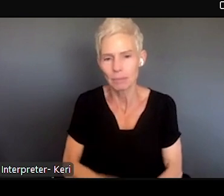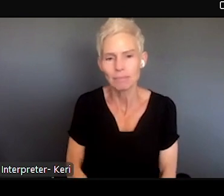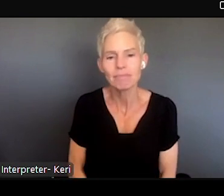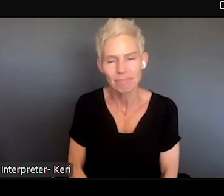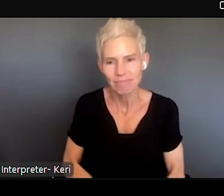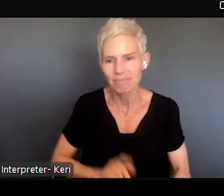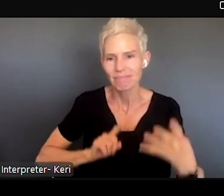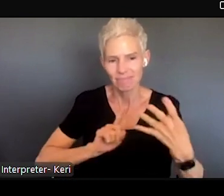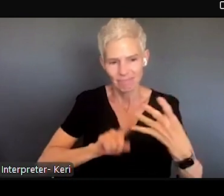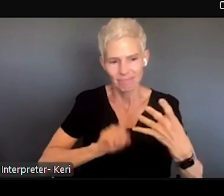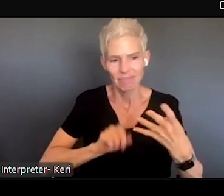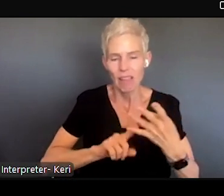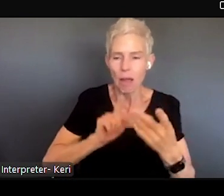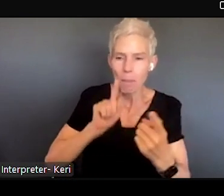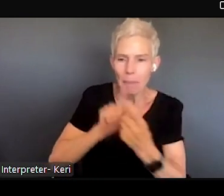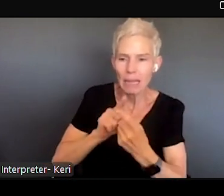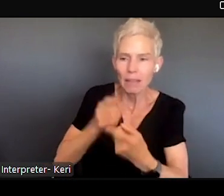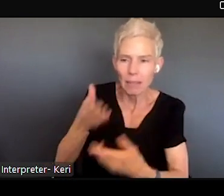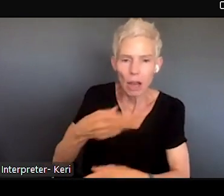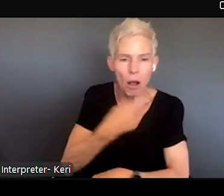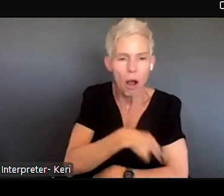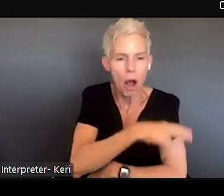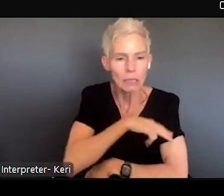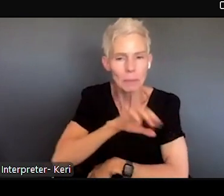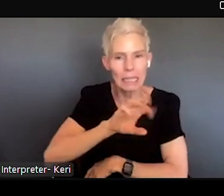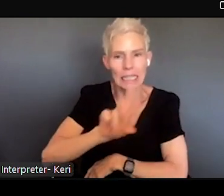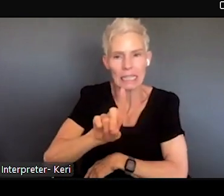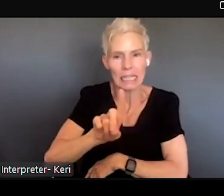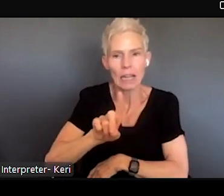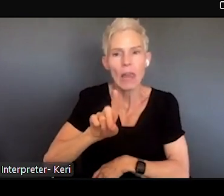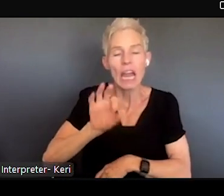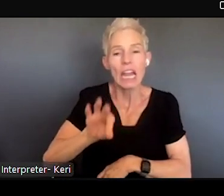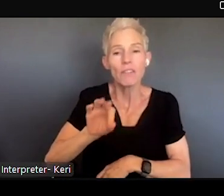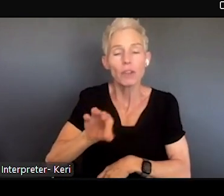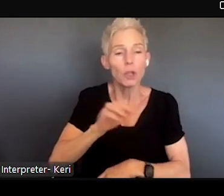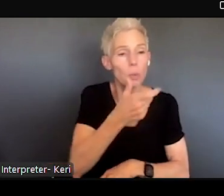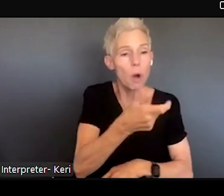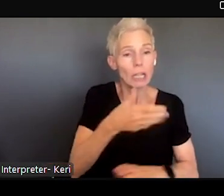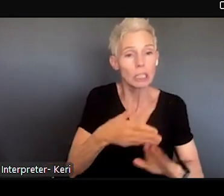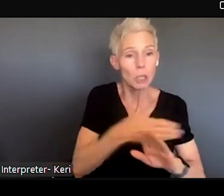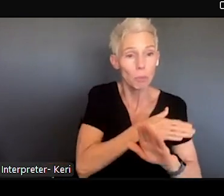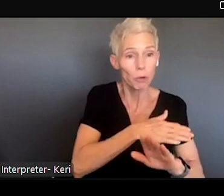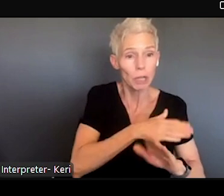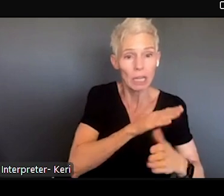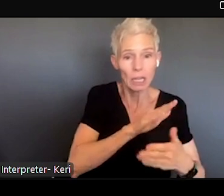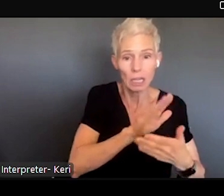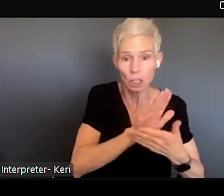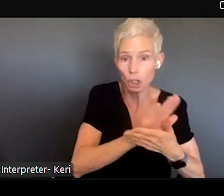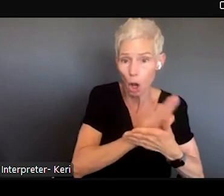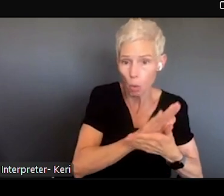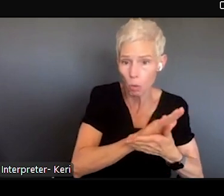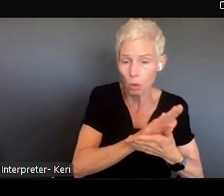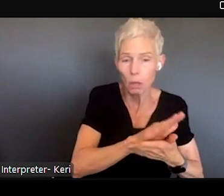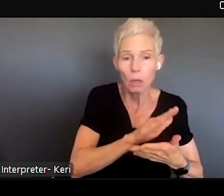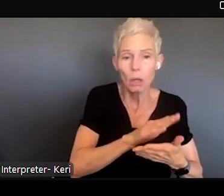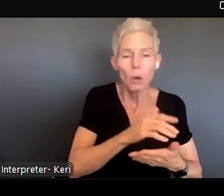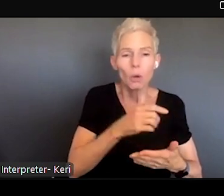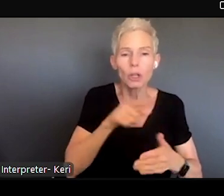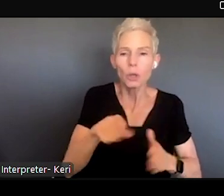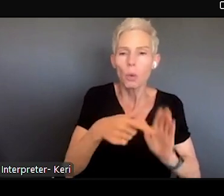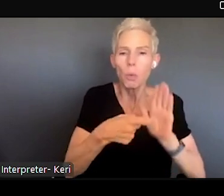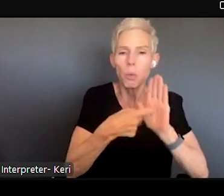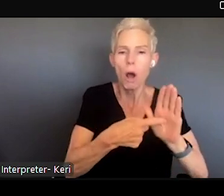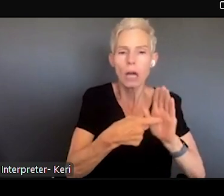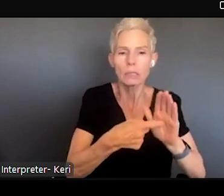Yeah, meet and hospital EDs. So this, if you were in the pre-show, we showed a video of where mobile